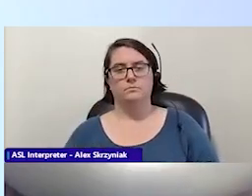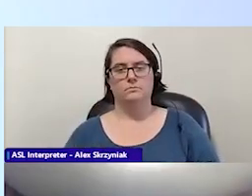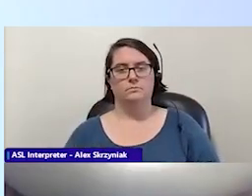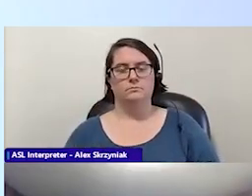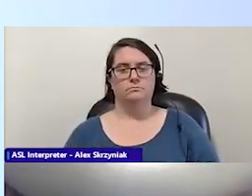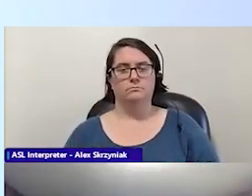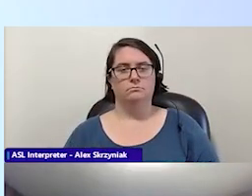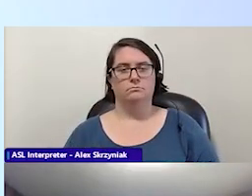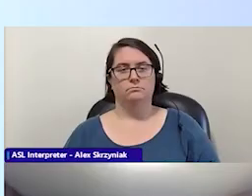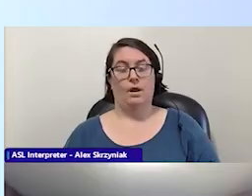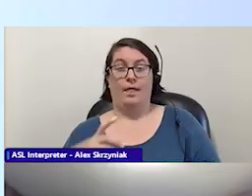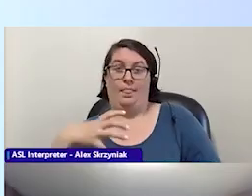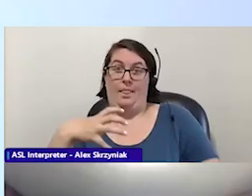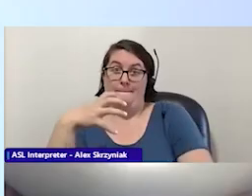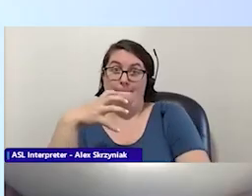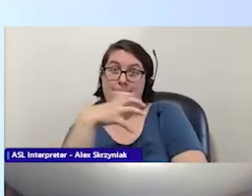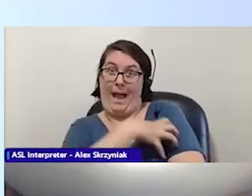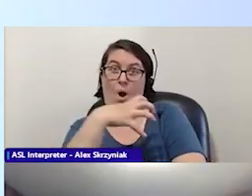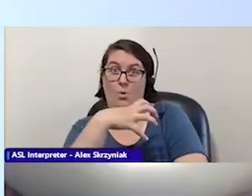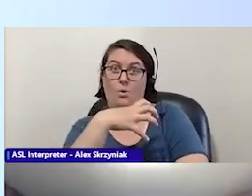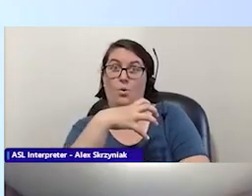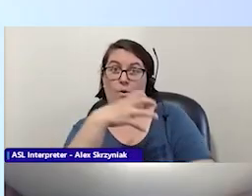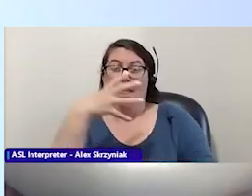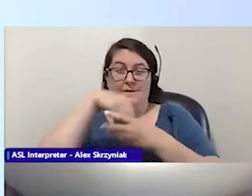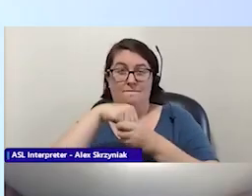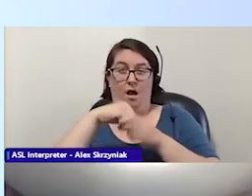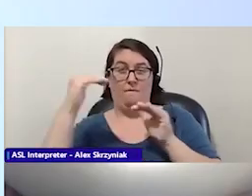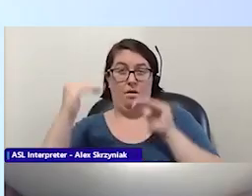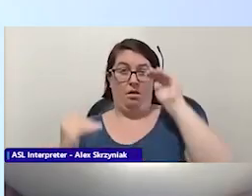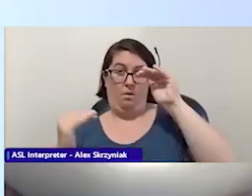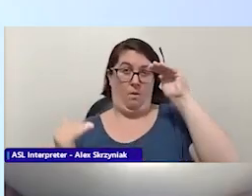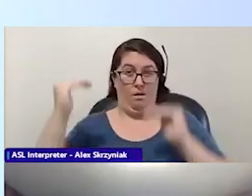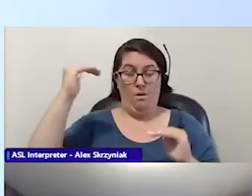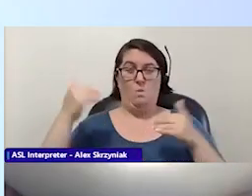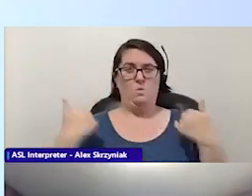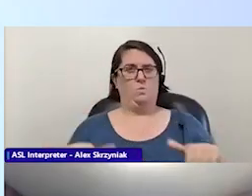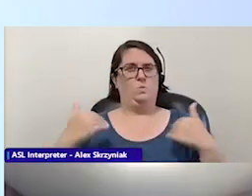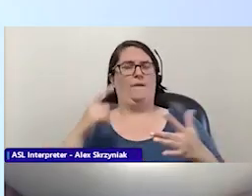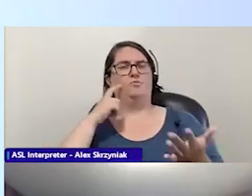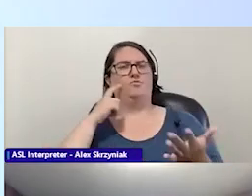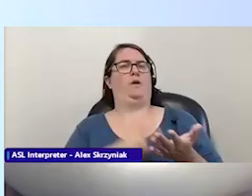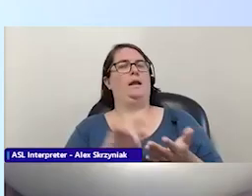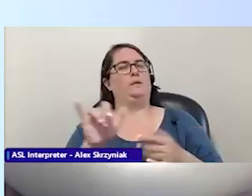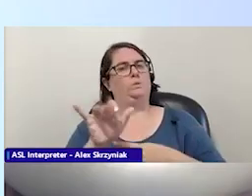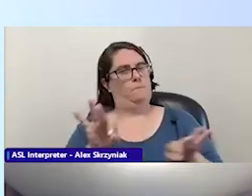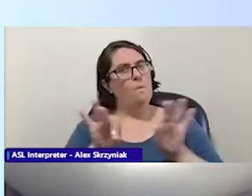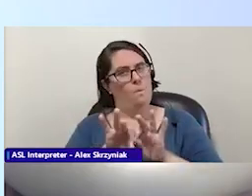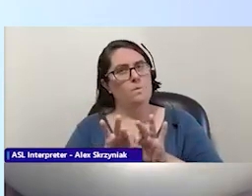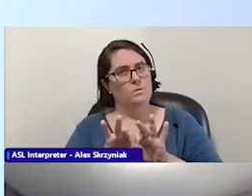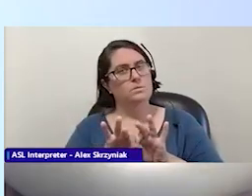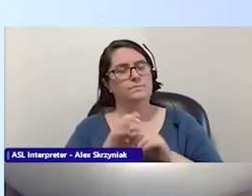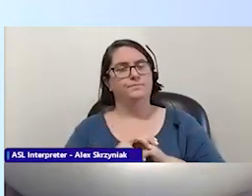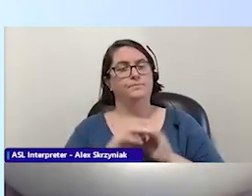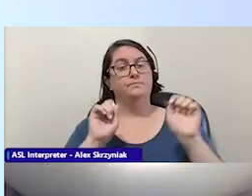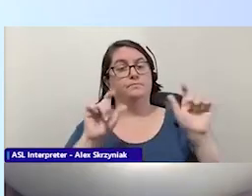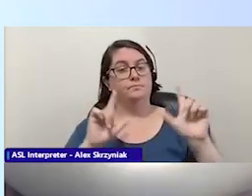the power that is involved. Power differences need to be recognized. Next